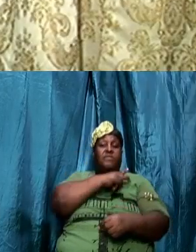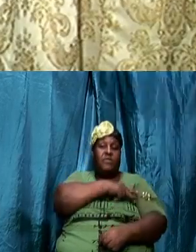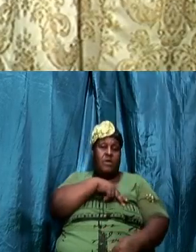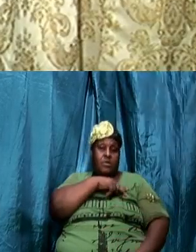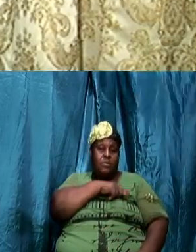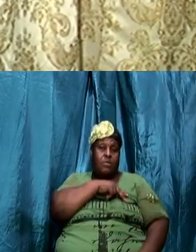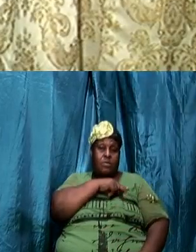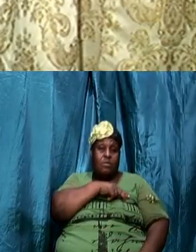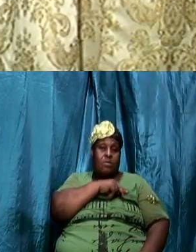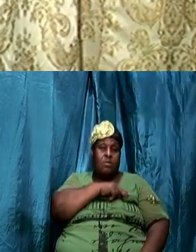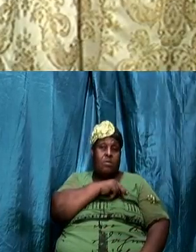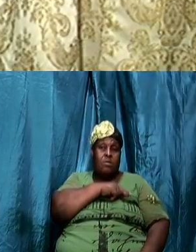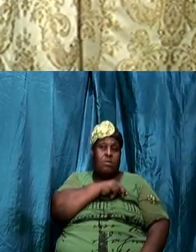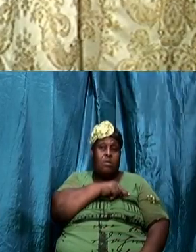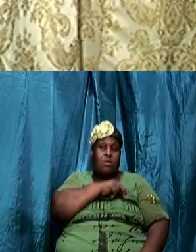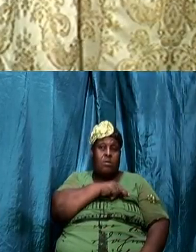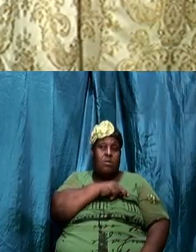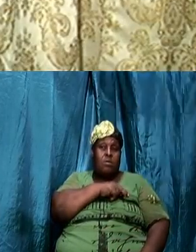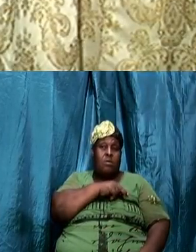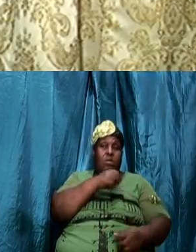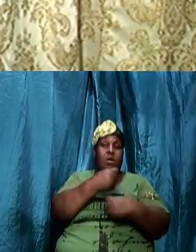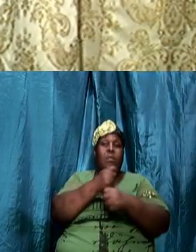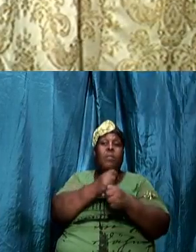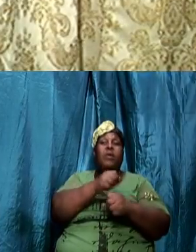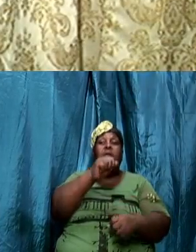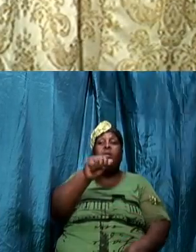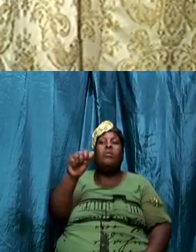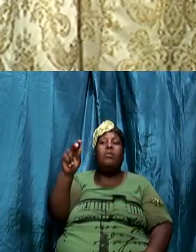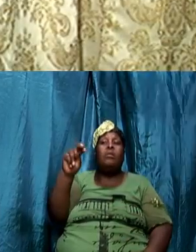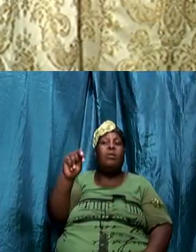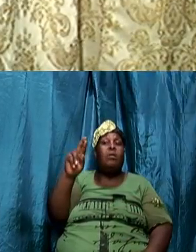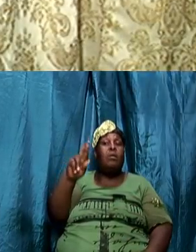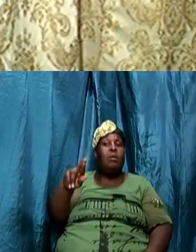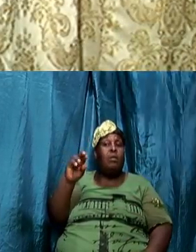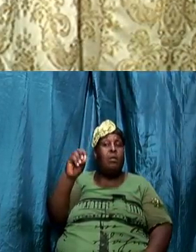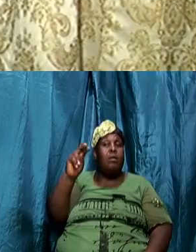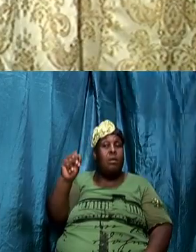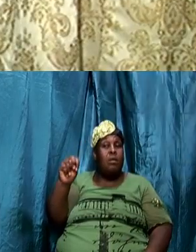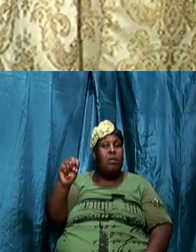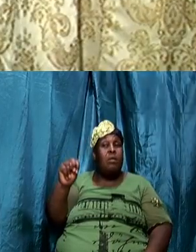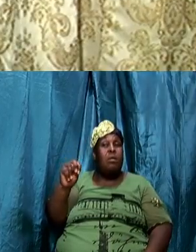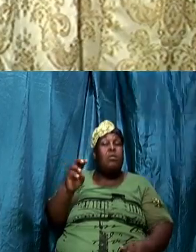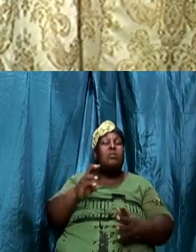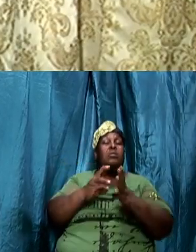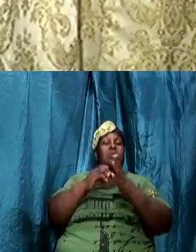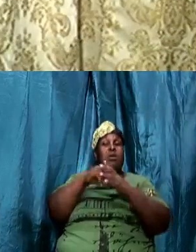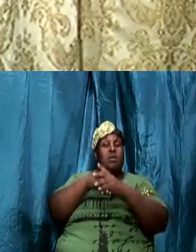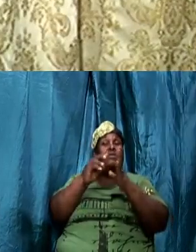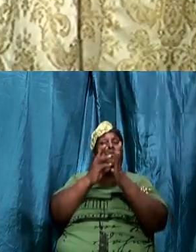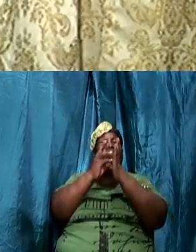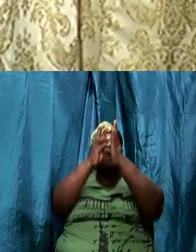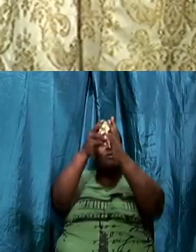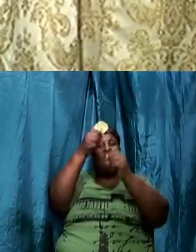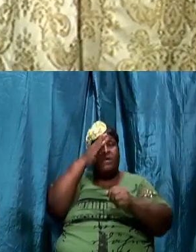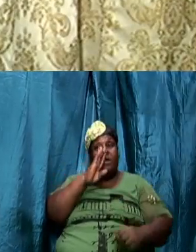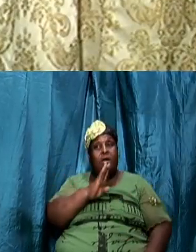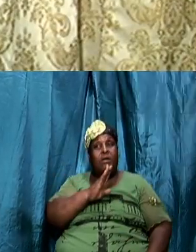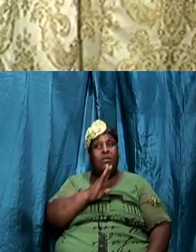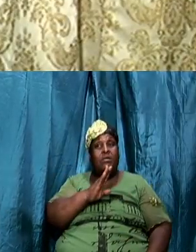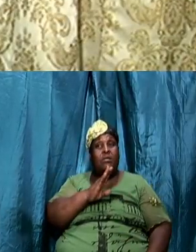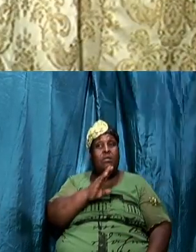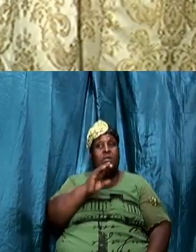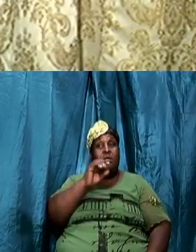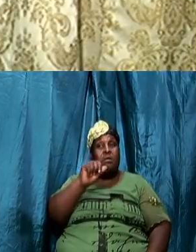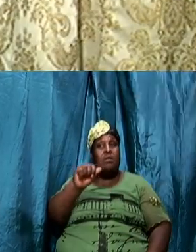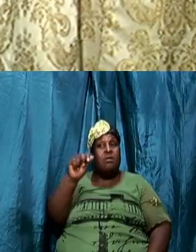So no doubt Aaron was called. And Aaron was in the will of God. And Aaron had